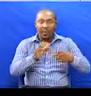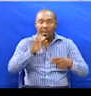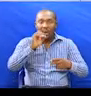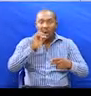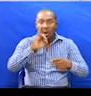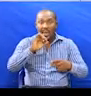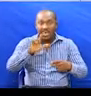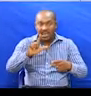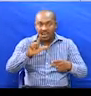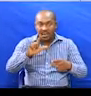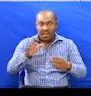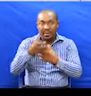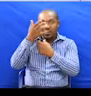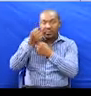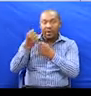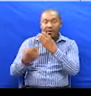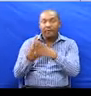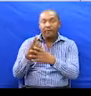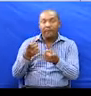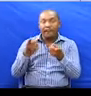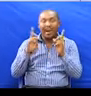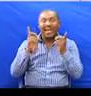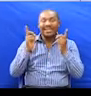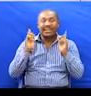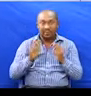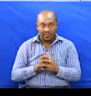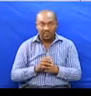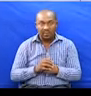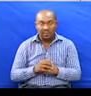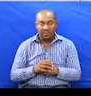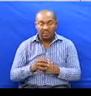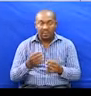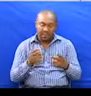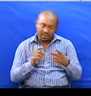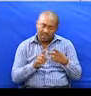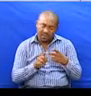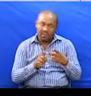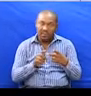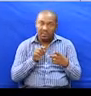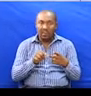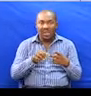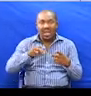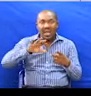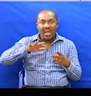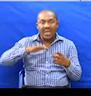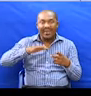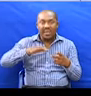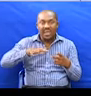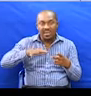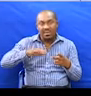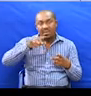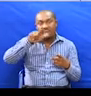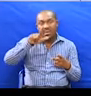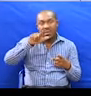From plants. They are obtained from plants. And they are said to be liquid. They are liquid